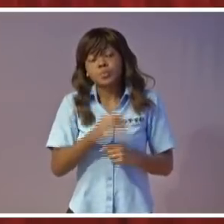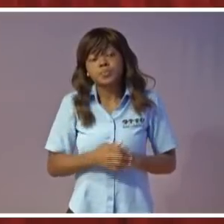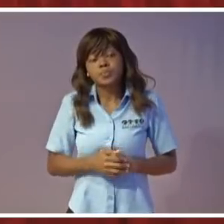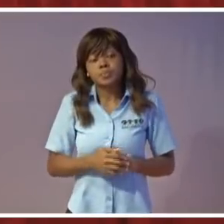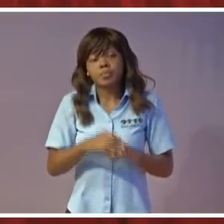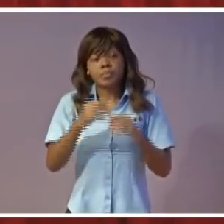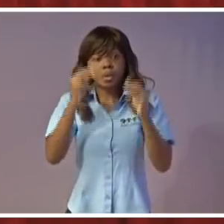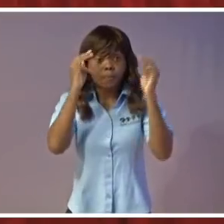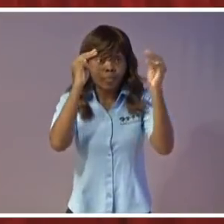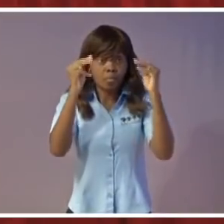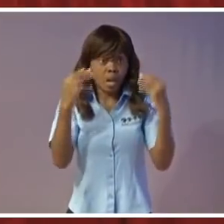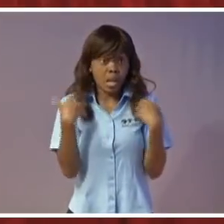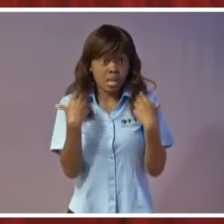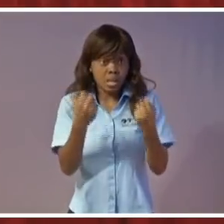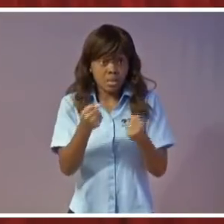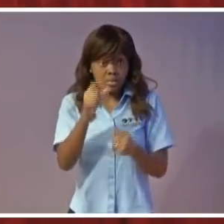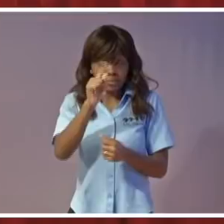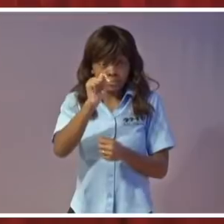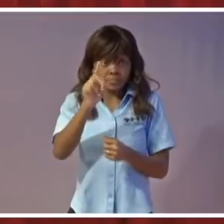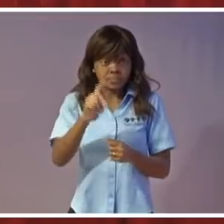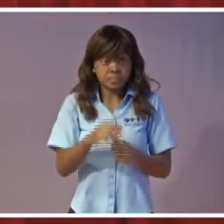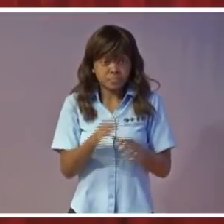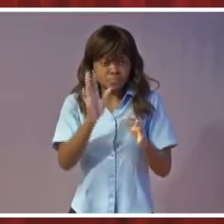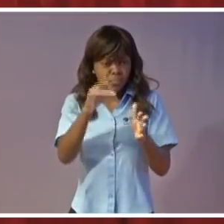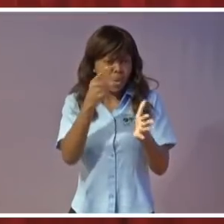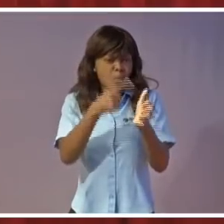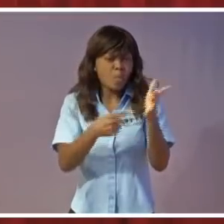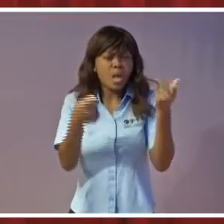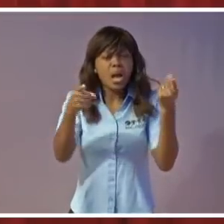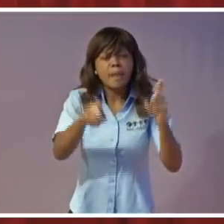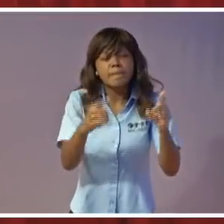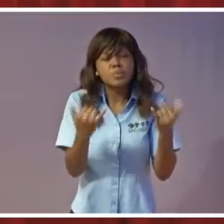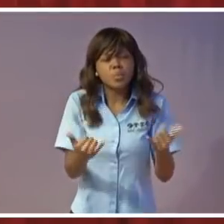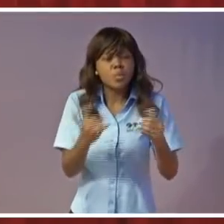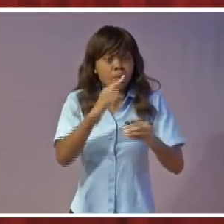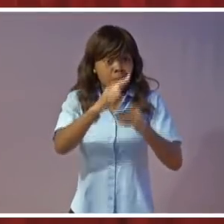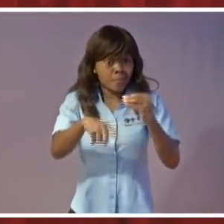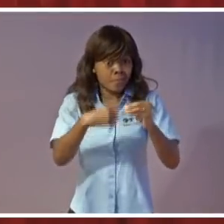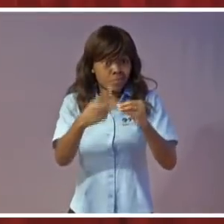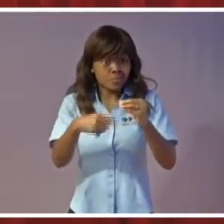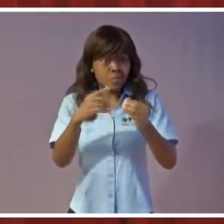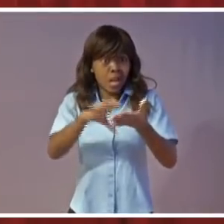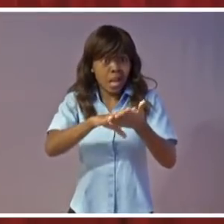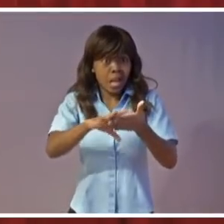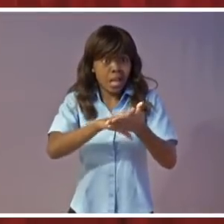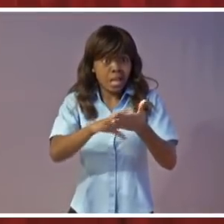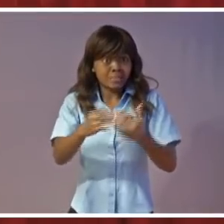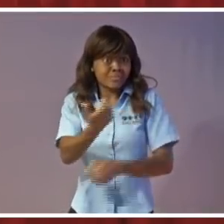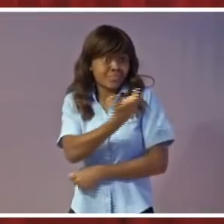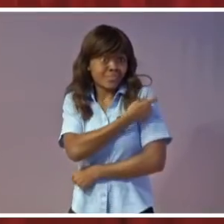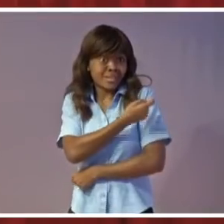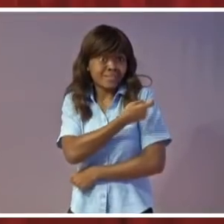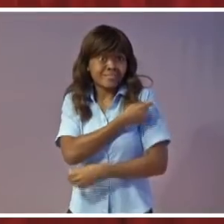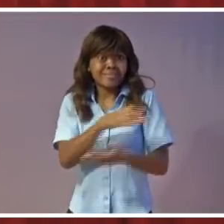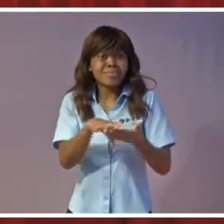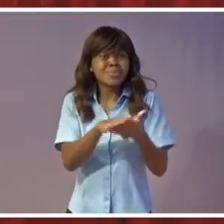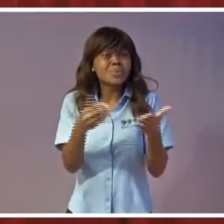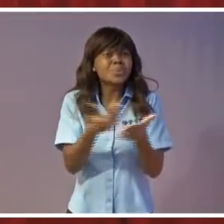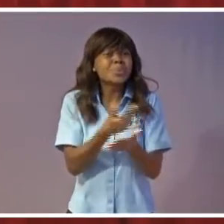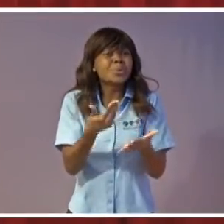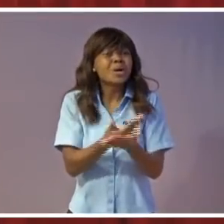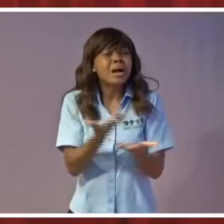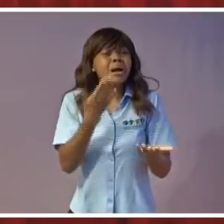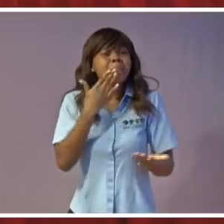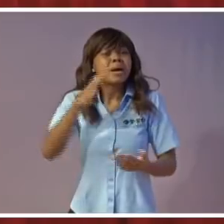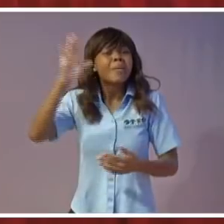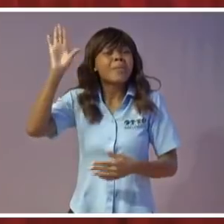the digital vaccination cards as promised several months ago? And secondly, how does the ministry reconcile agencies requesting